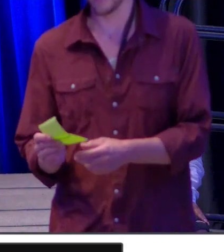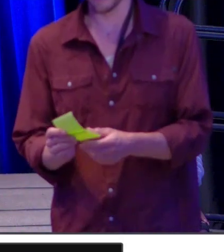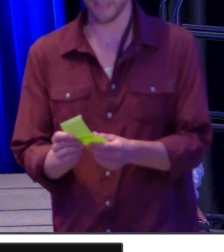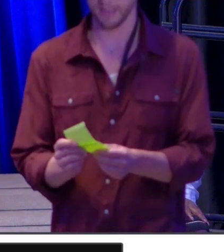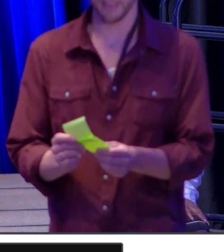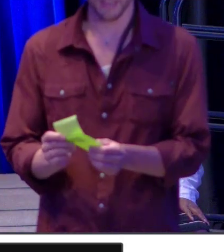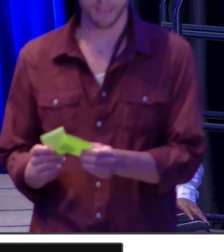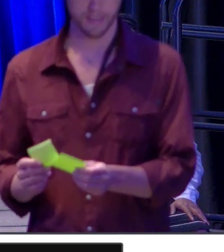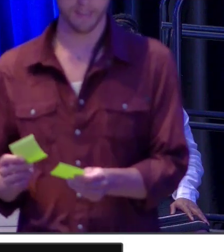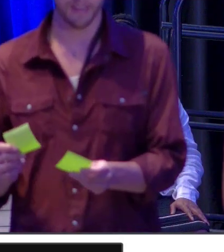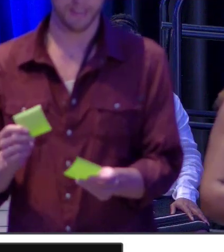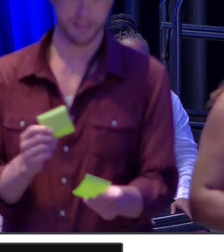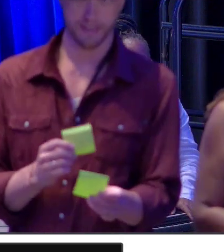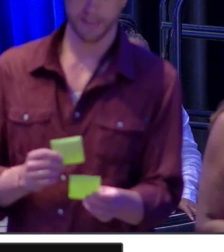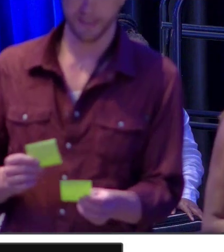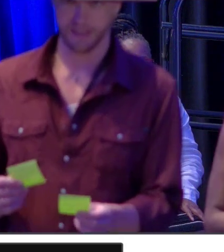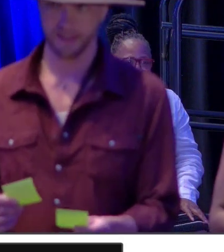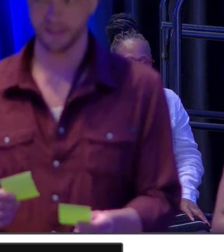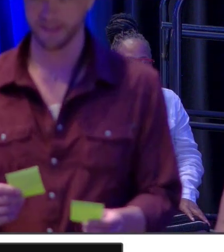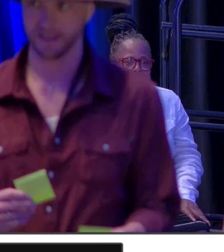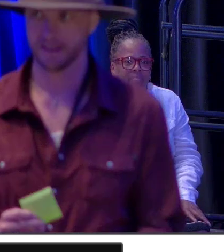Okay. Yeah, take them with you.